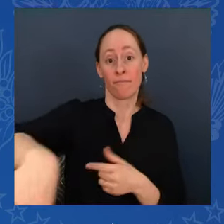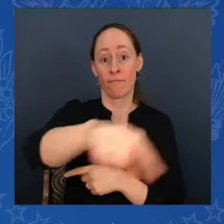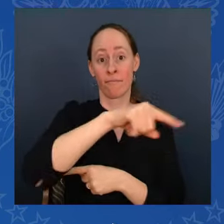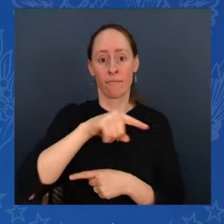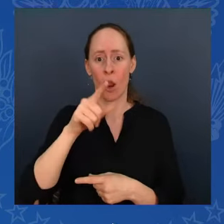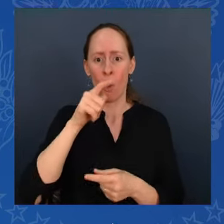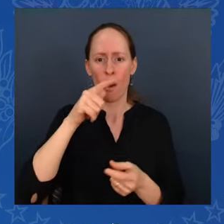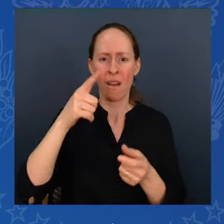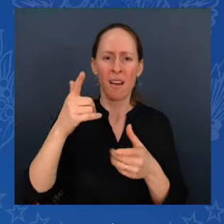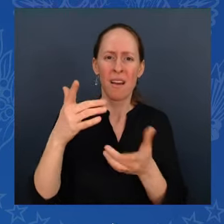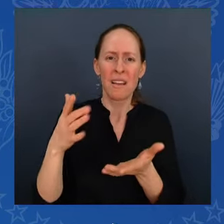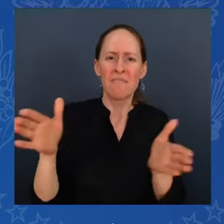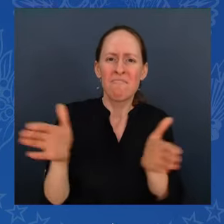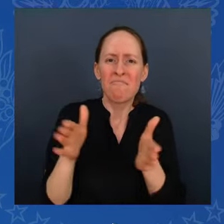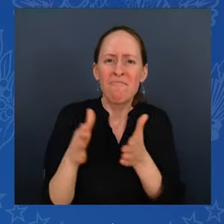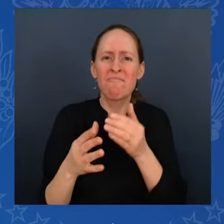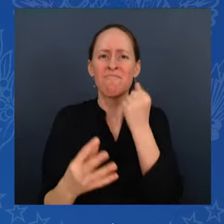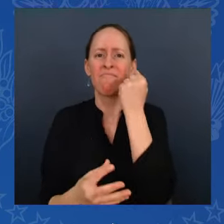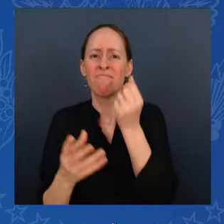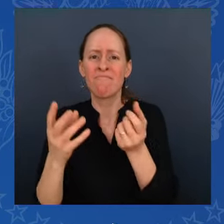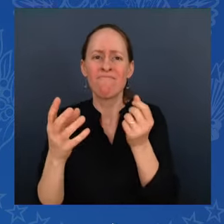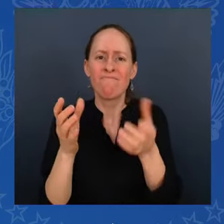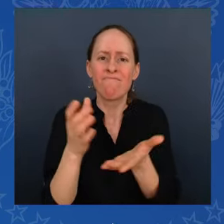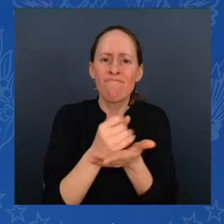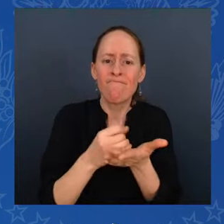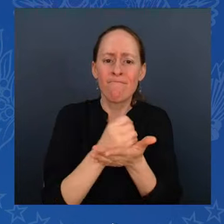interest. And second,